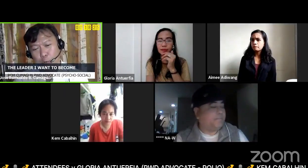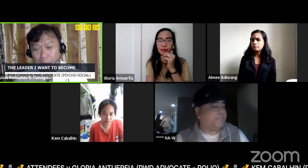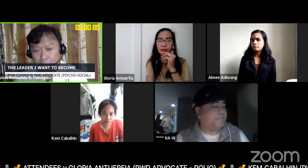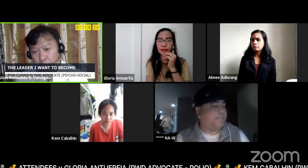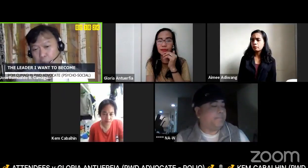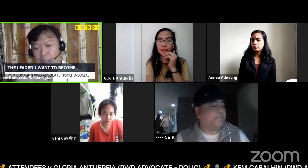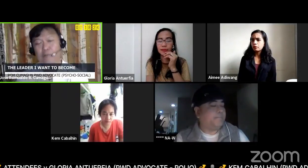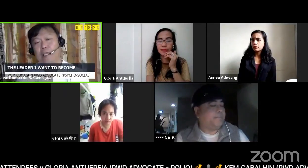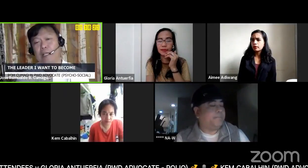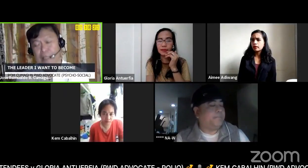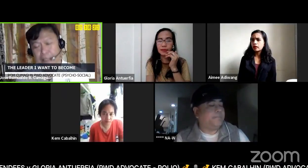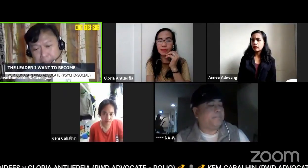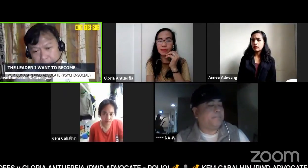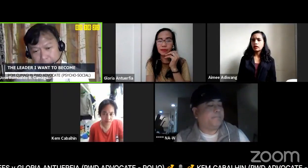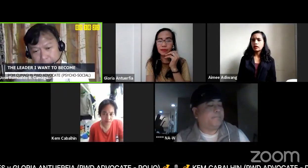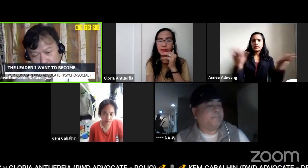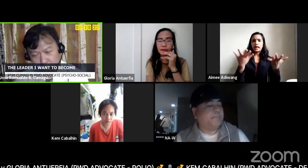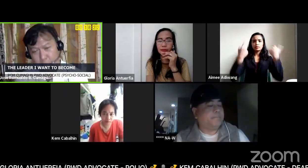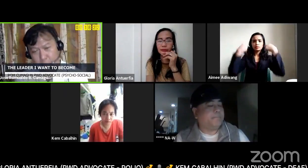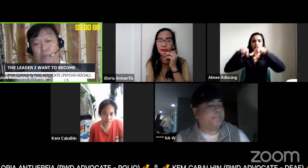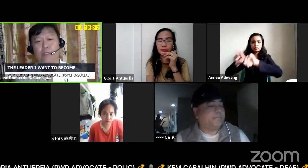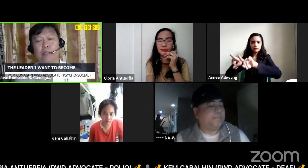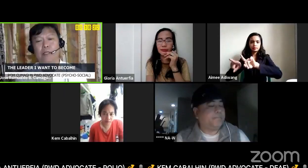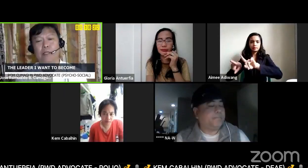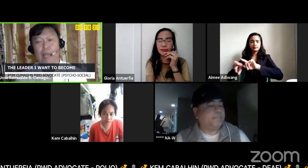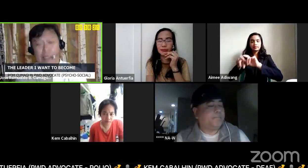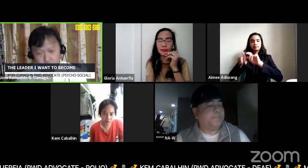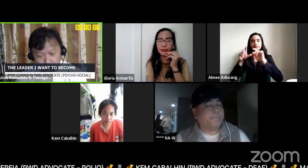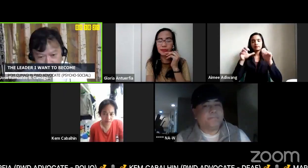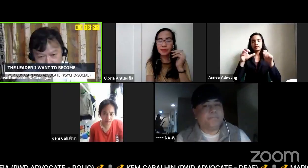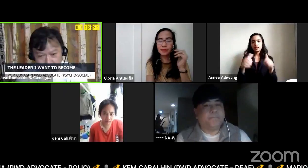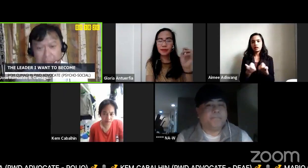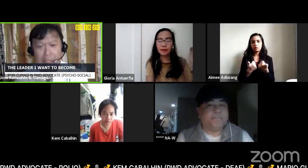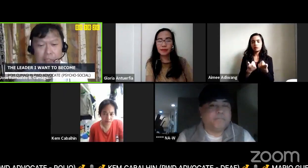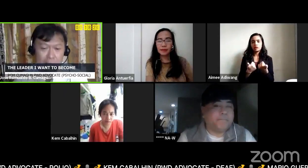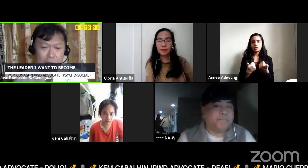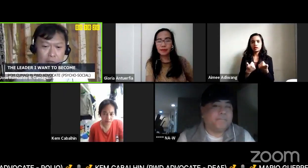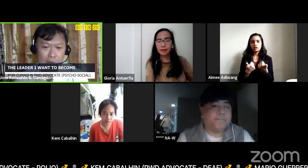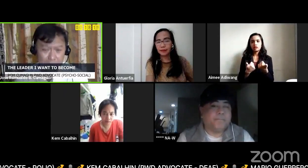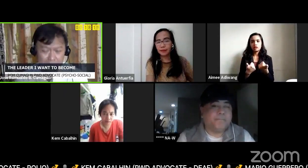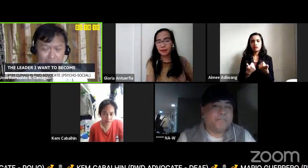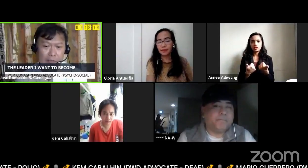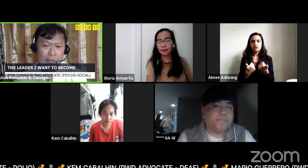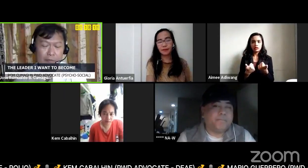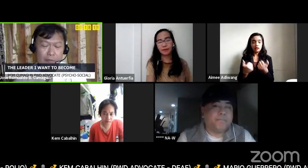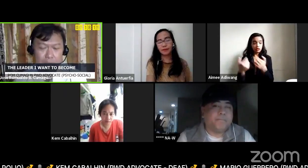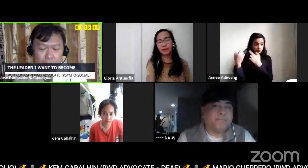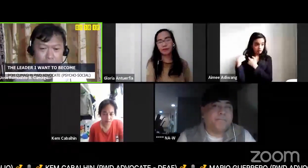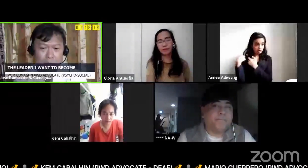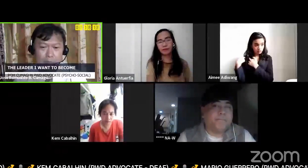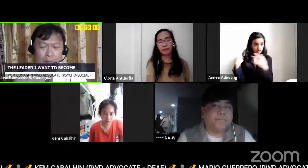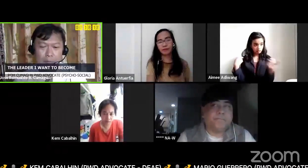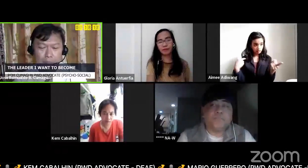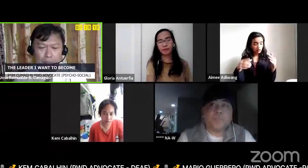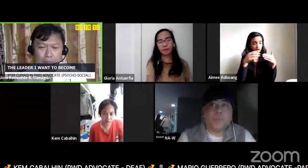to where you would have taken the group had you taken charge of the